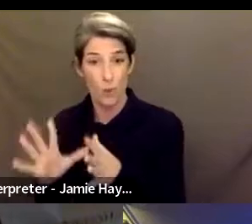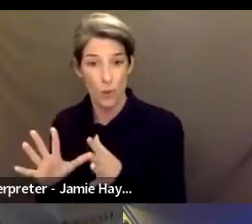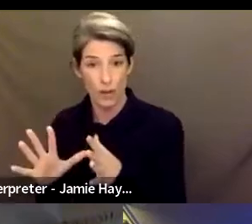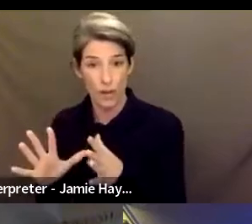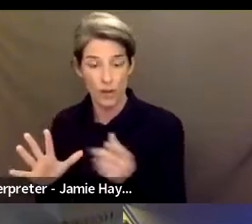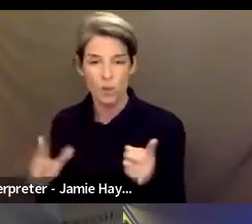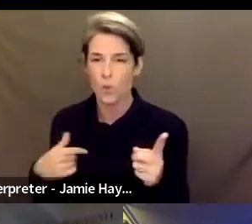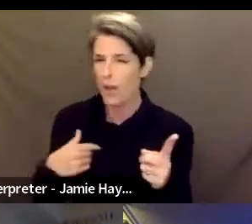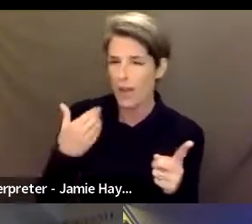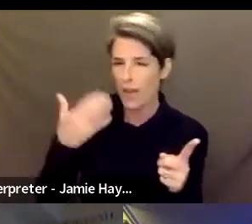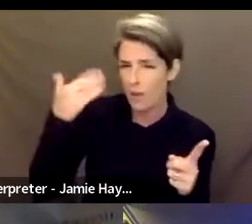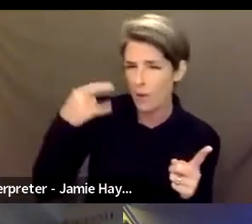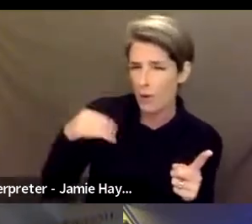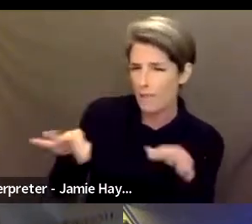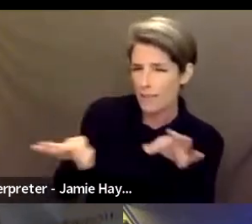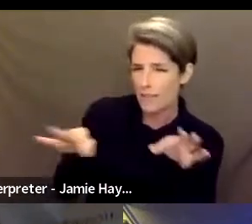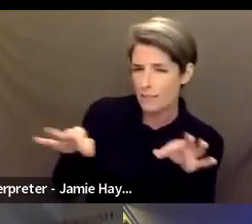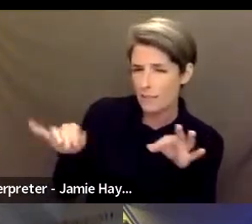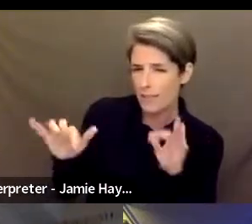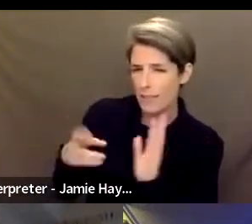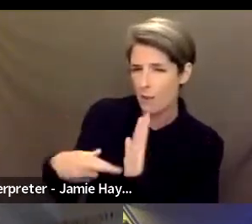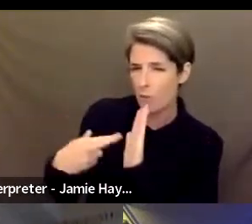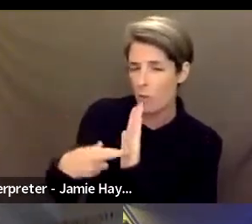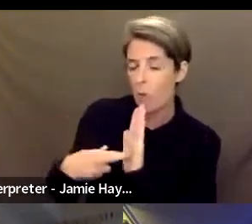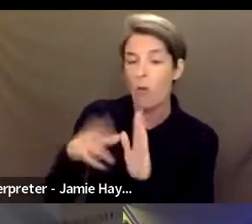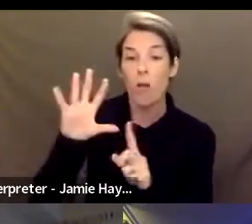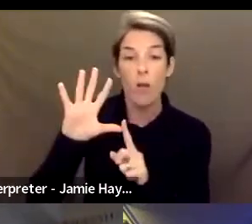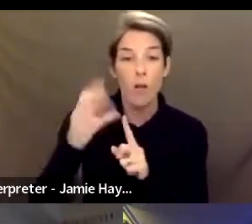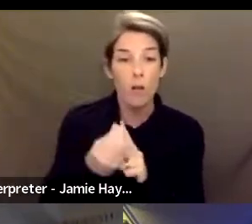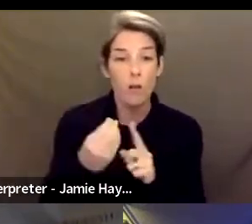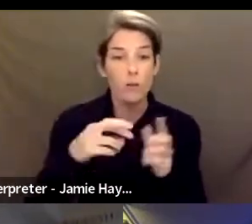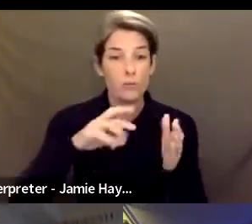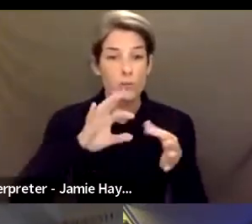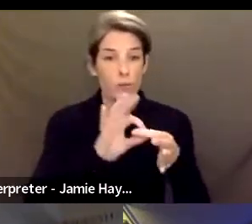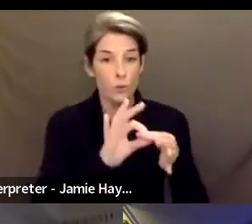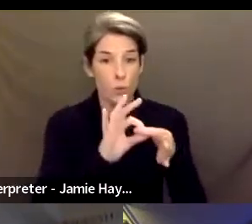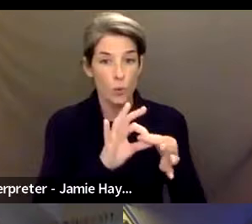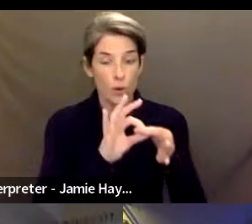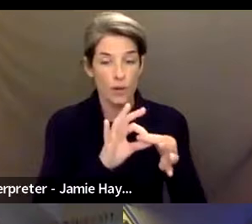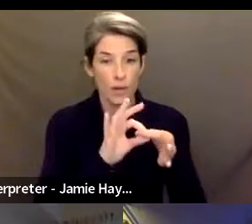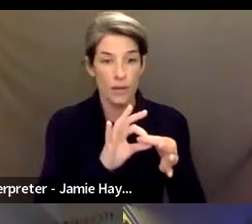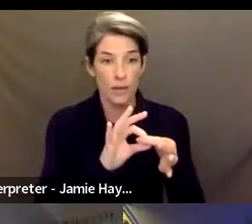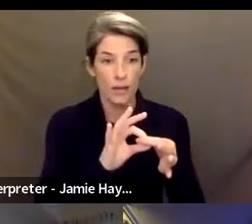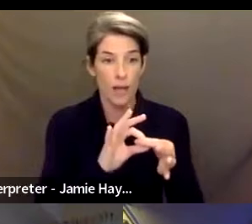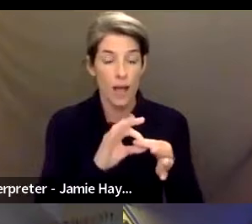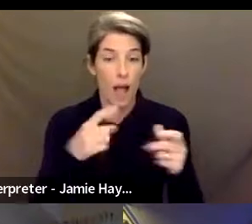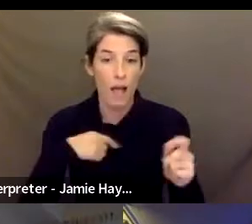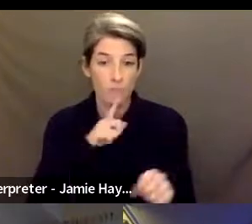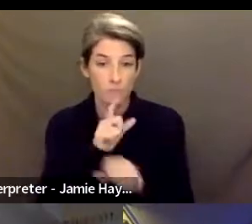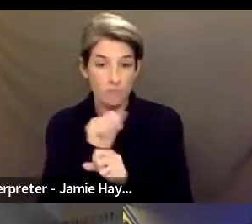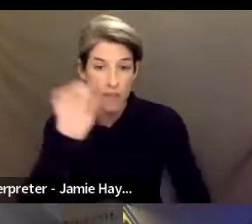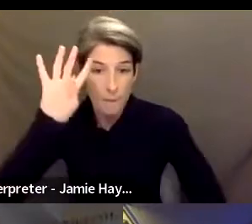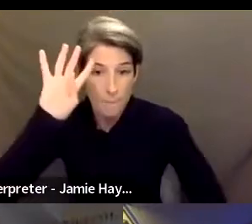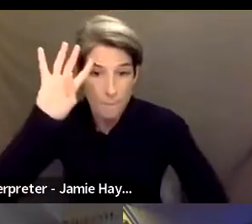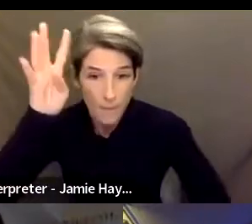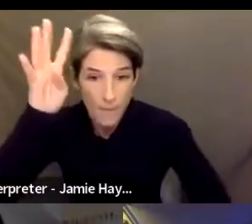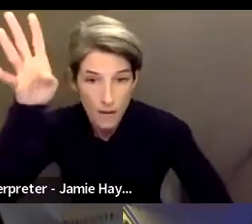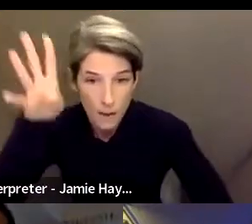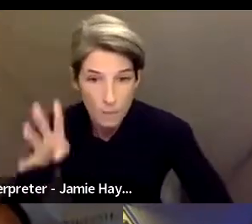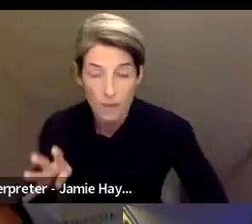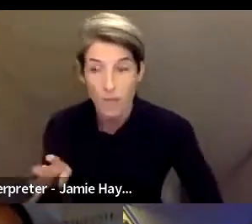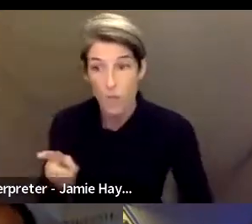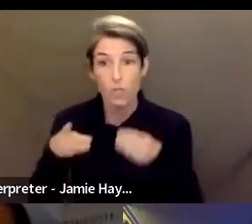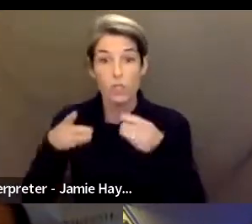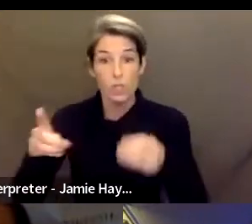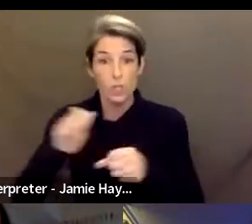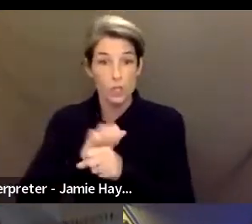I ever did, cultural coordinating, as I tell everyone, I made it up. I made it up over the pandemic.